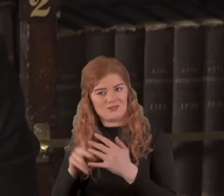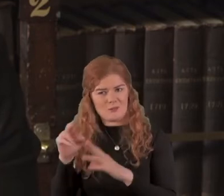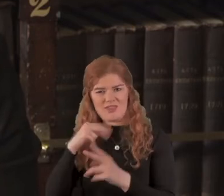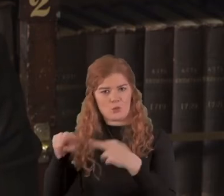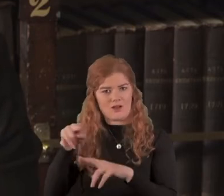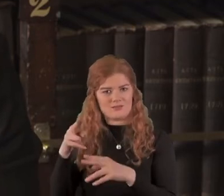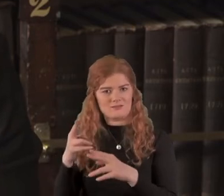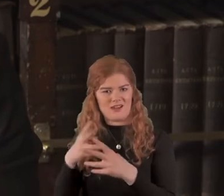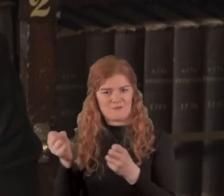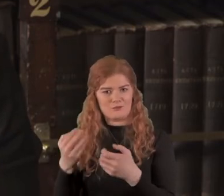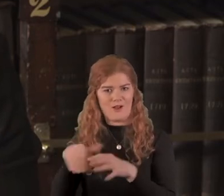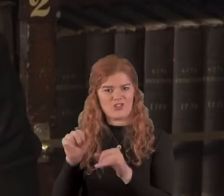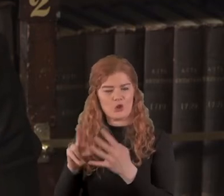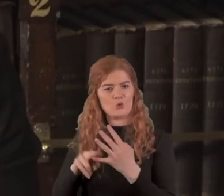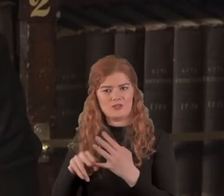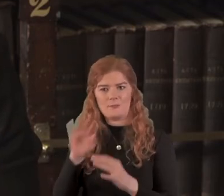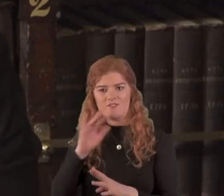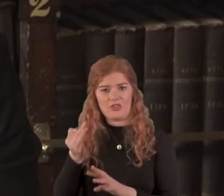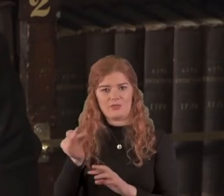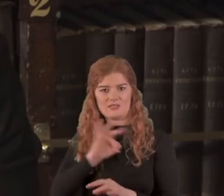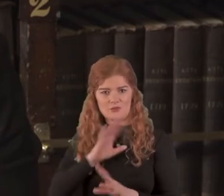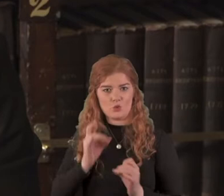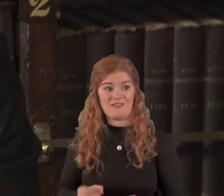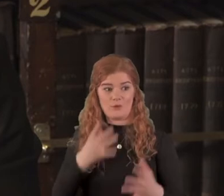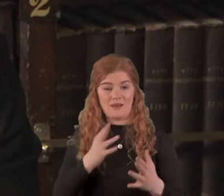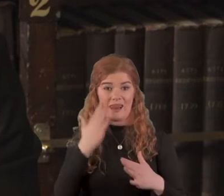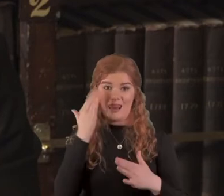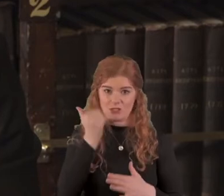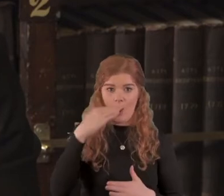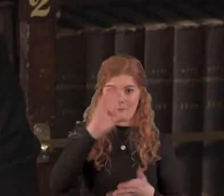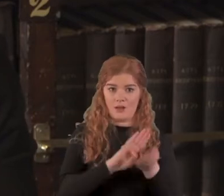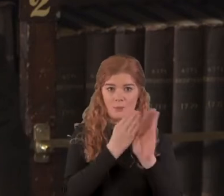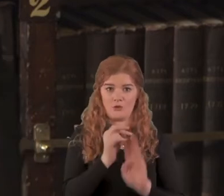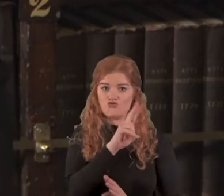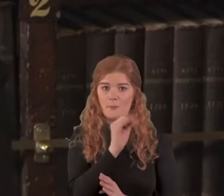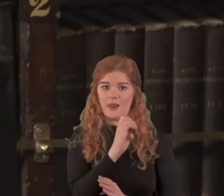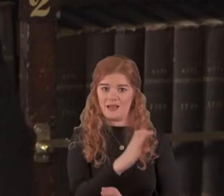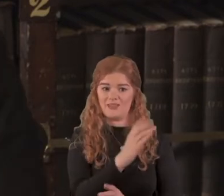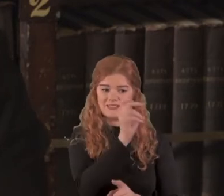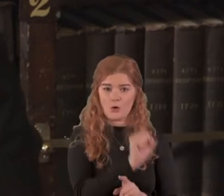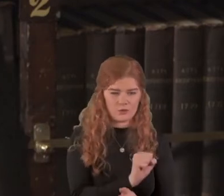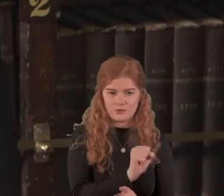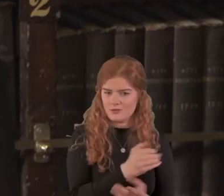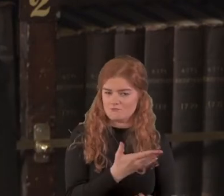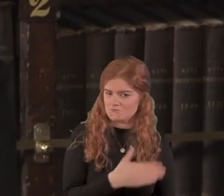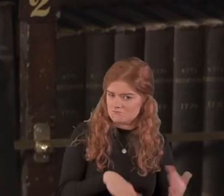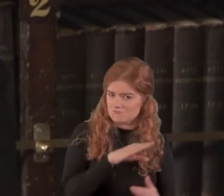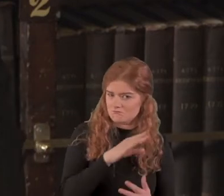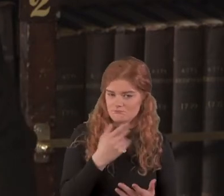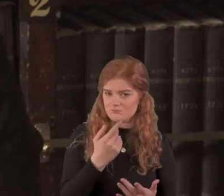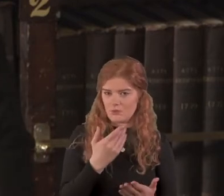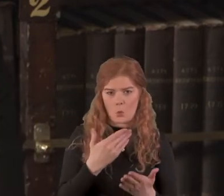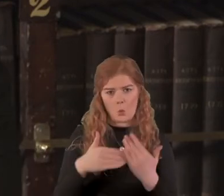Union. So to concede a republic to Ireland, what might that have, what would